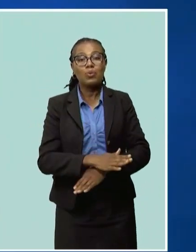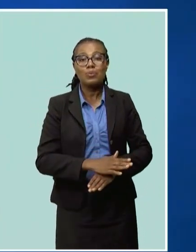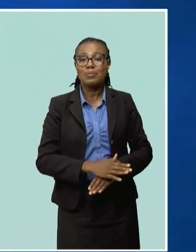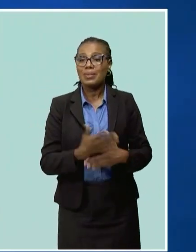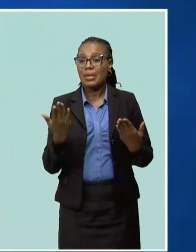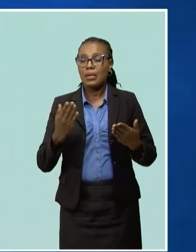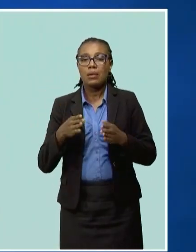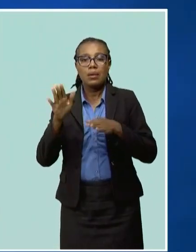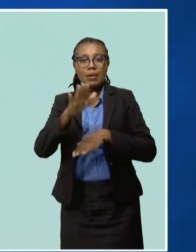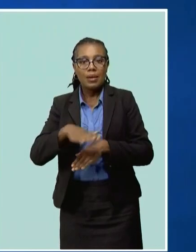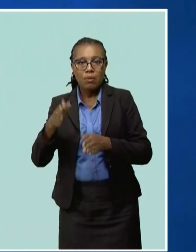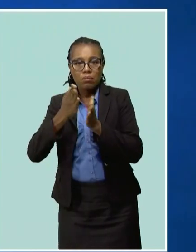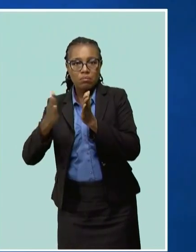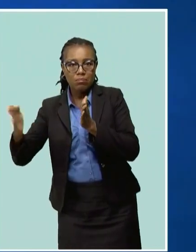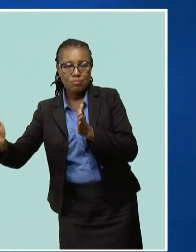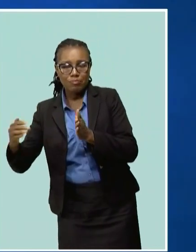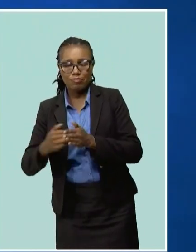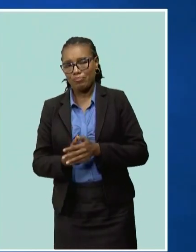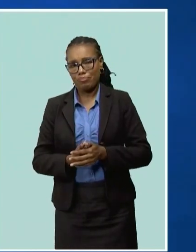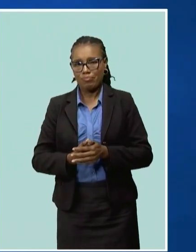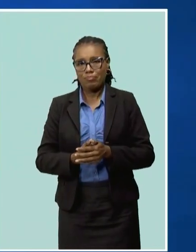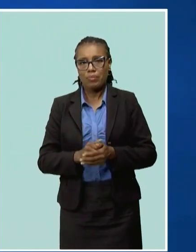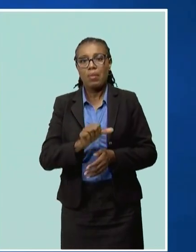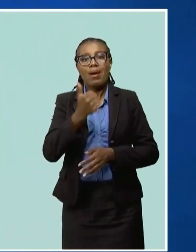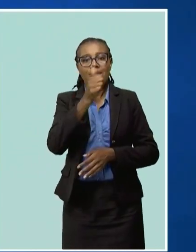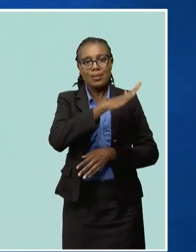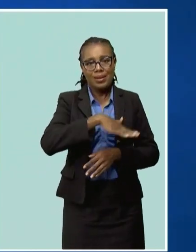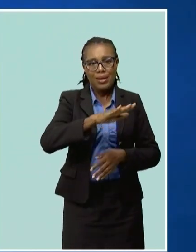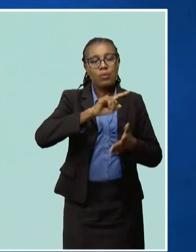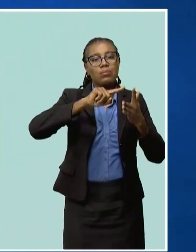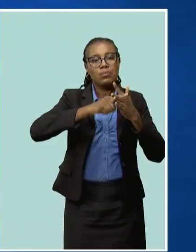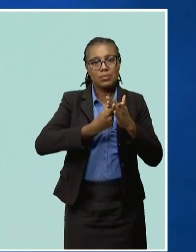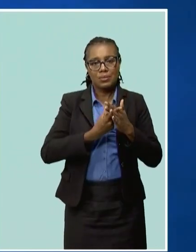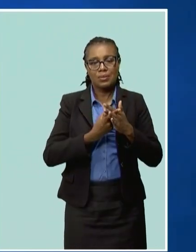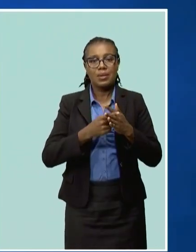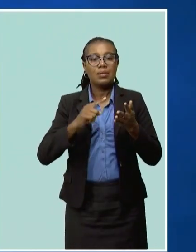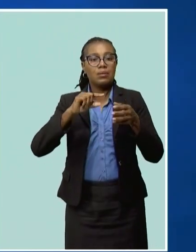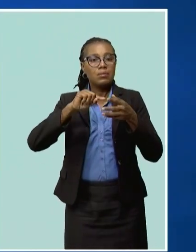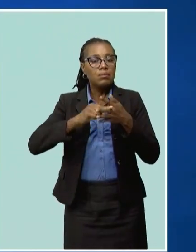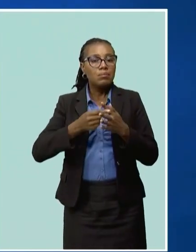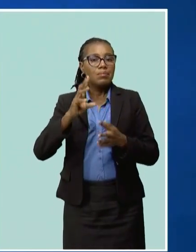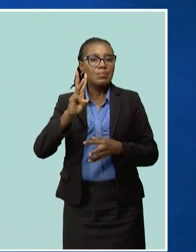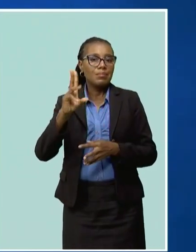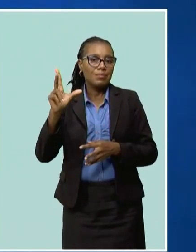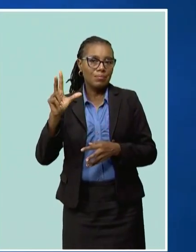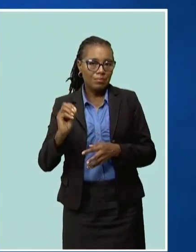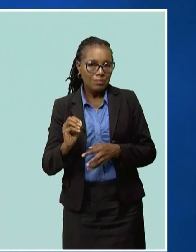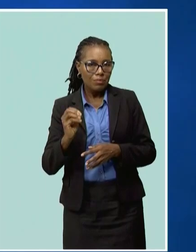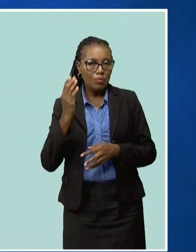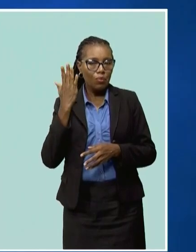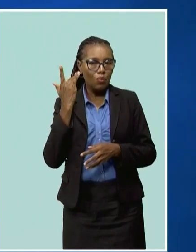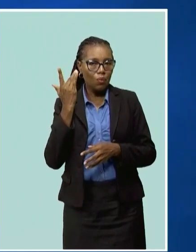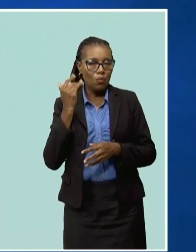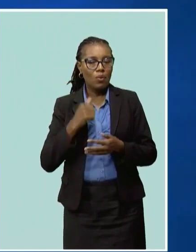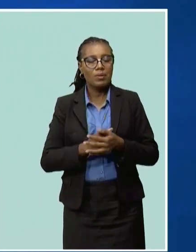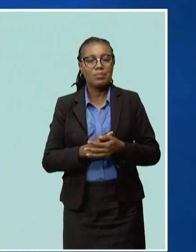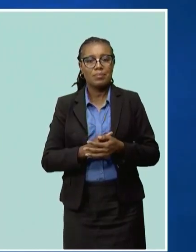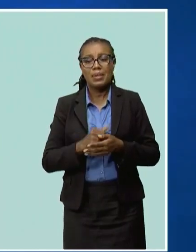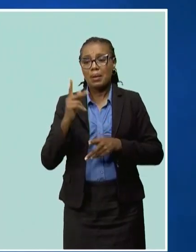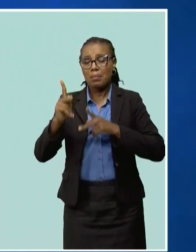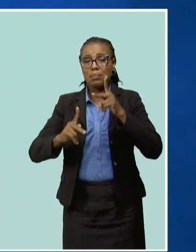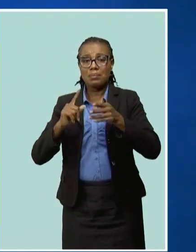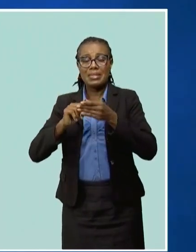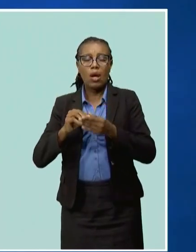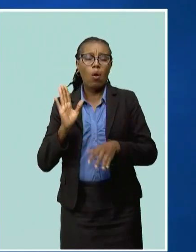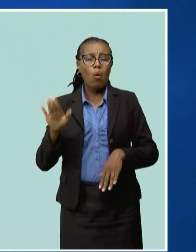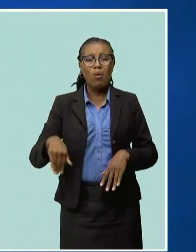as 6:30 in mornings to get students up to law school. And that is because even though persons think you shouldn't have to leave home